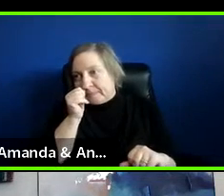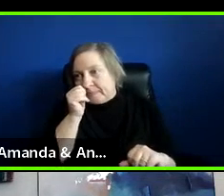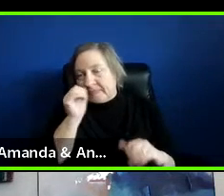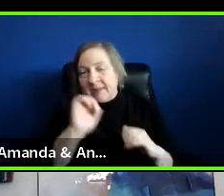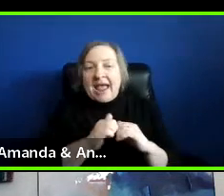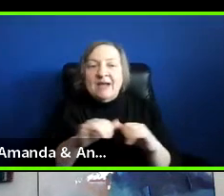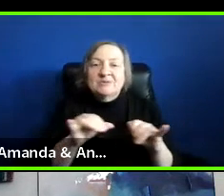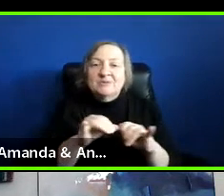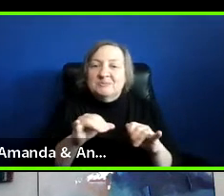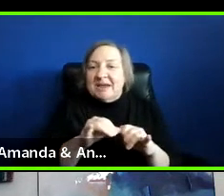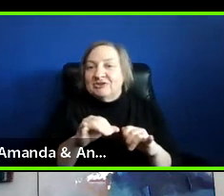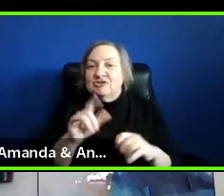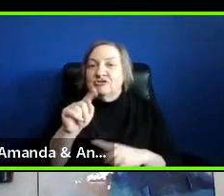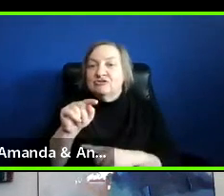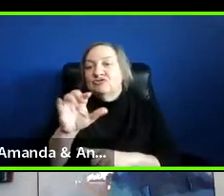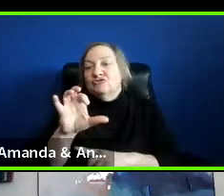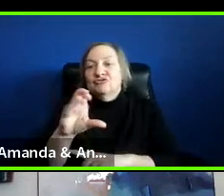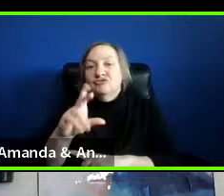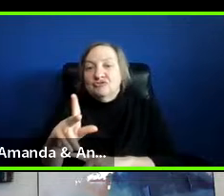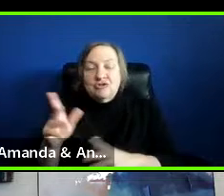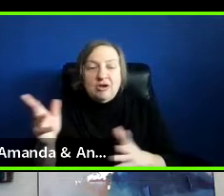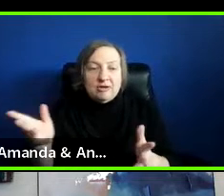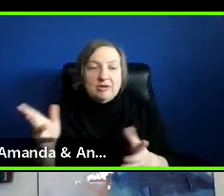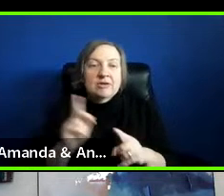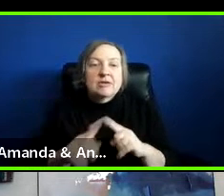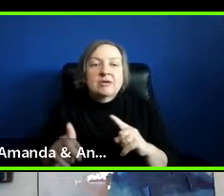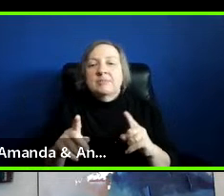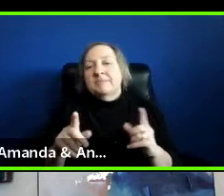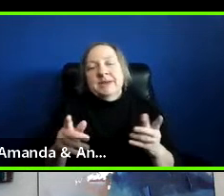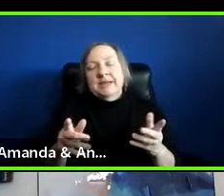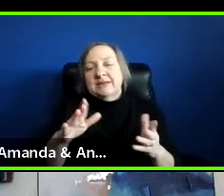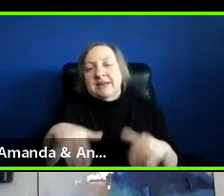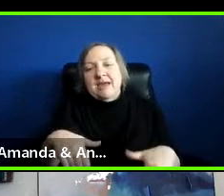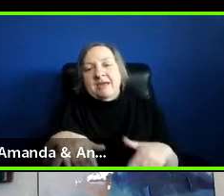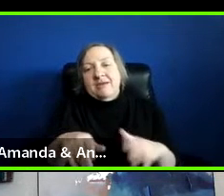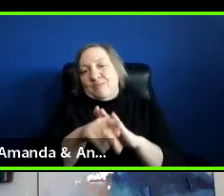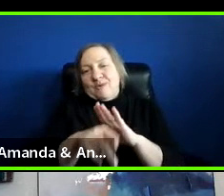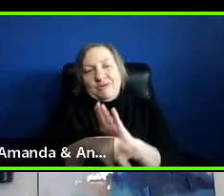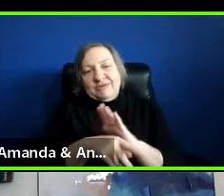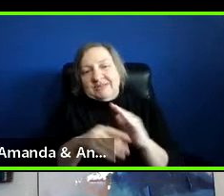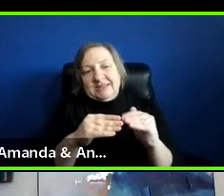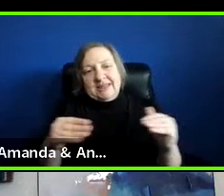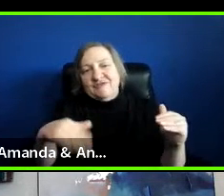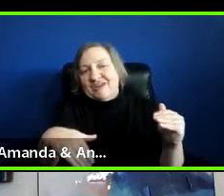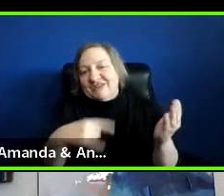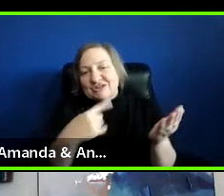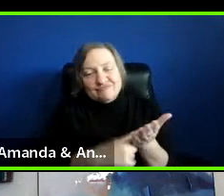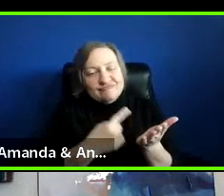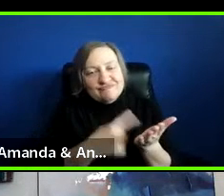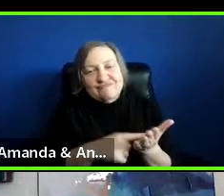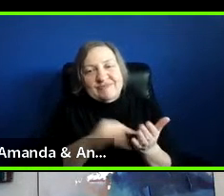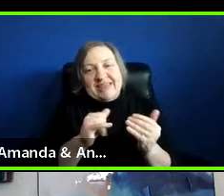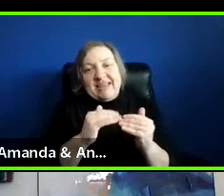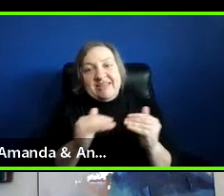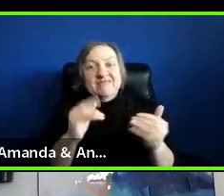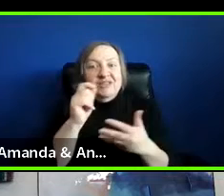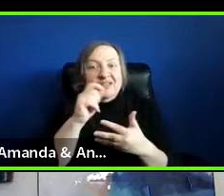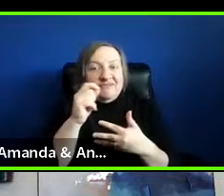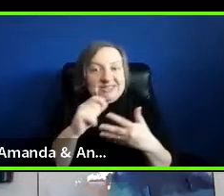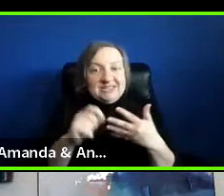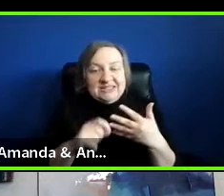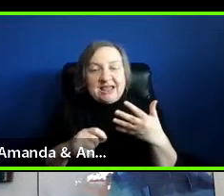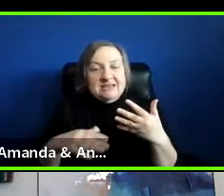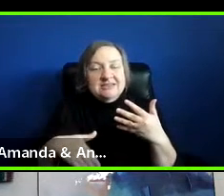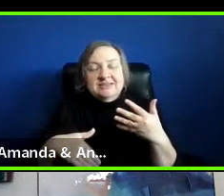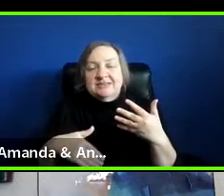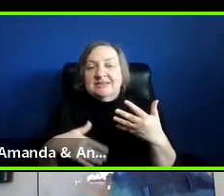truck, but it didn't get to the policy level yet. There hadn't been conversations at that level of detail. So